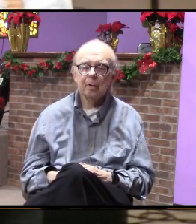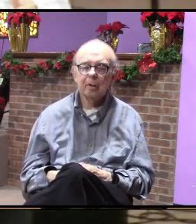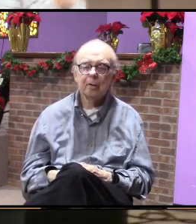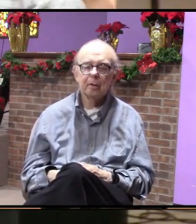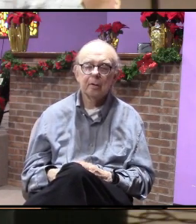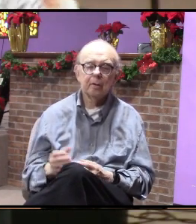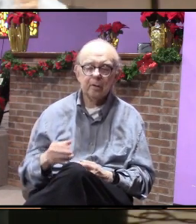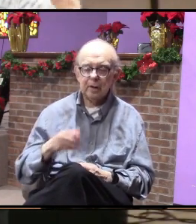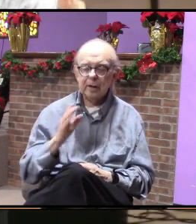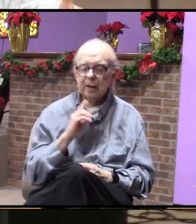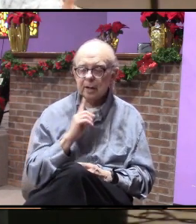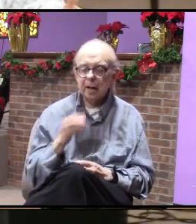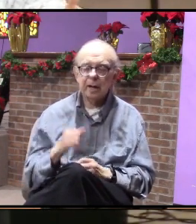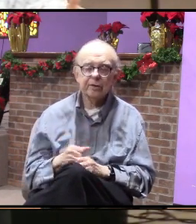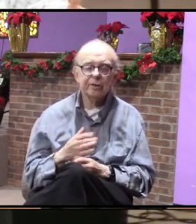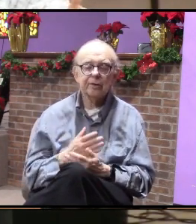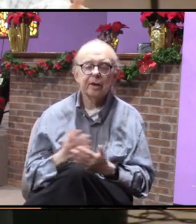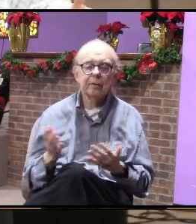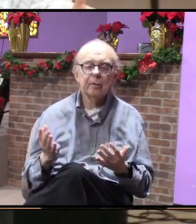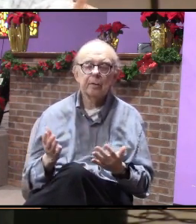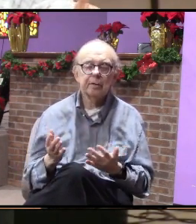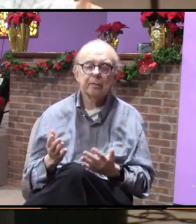He's got this cadence going.